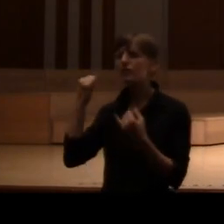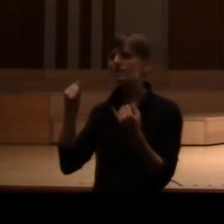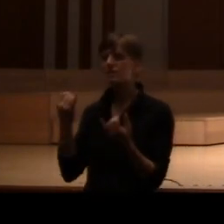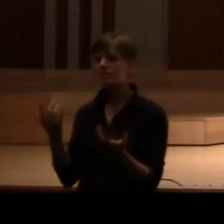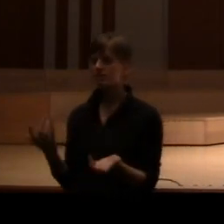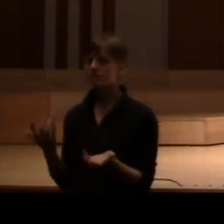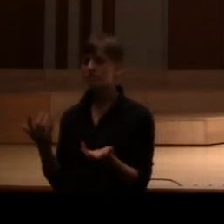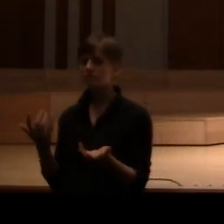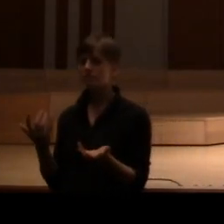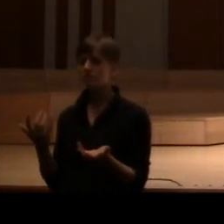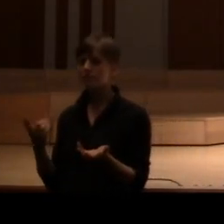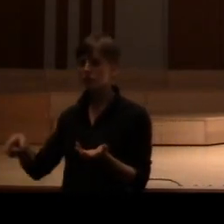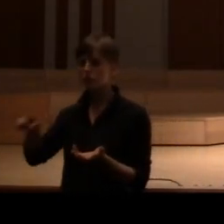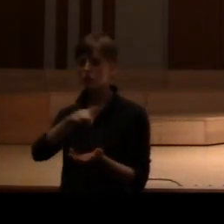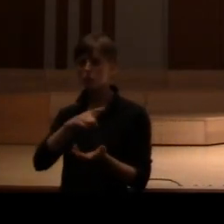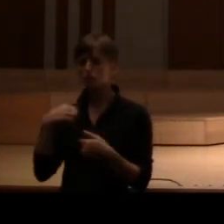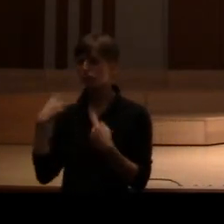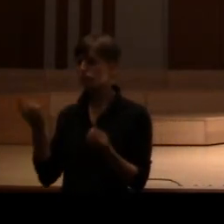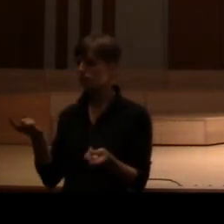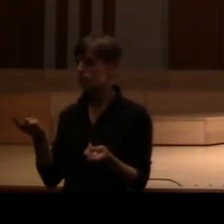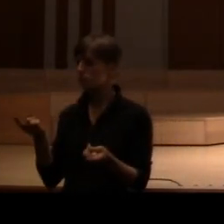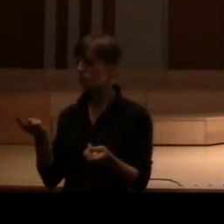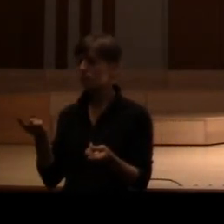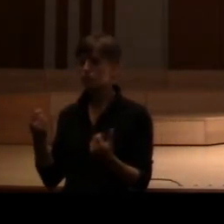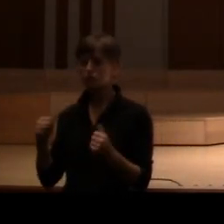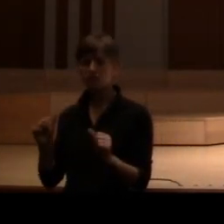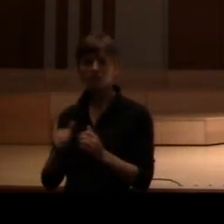other ideas that you have?